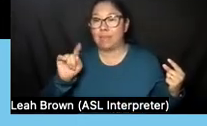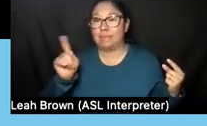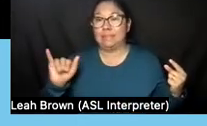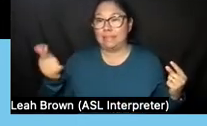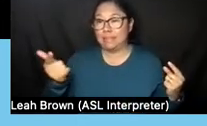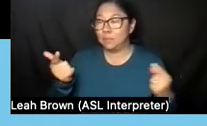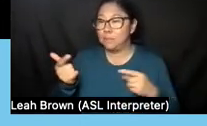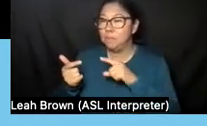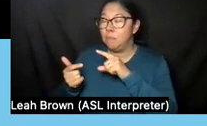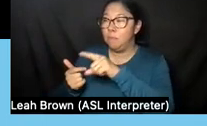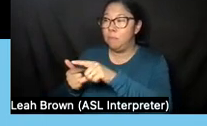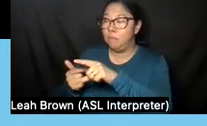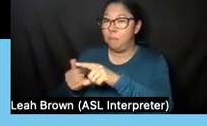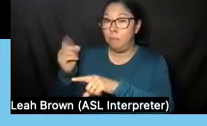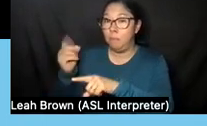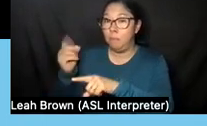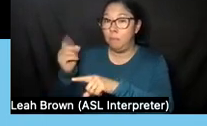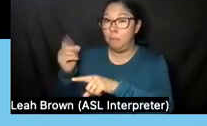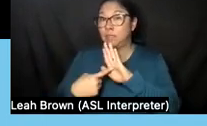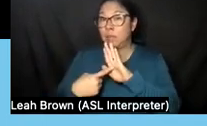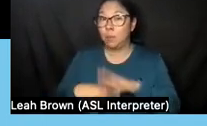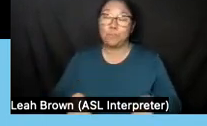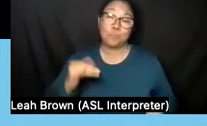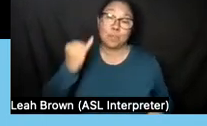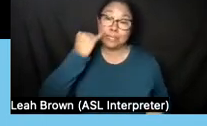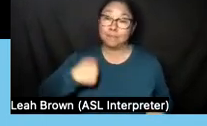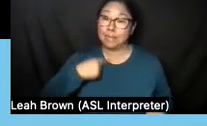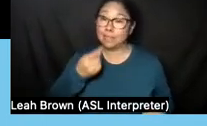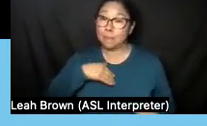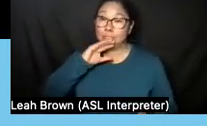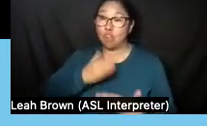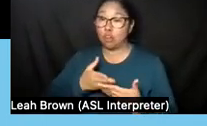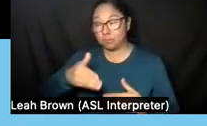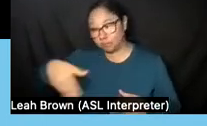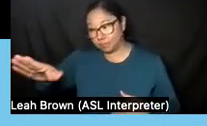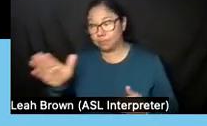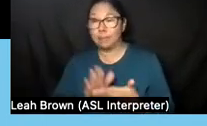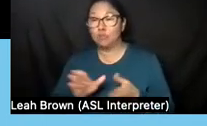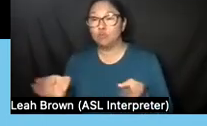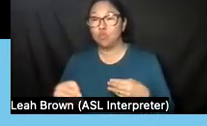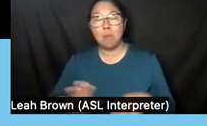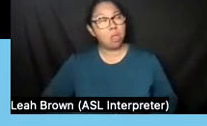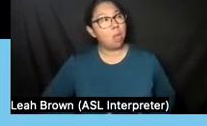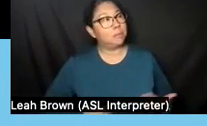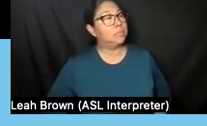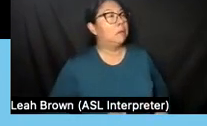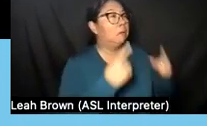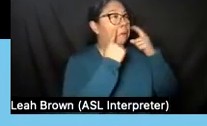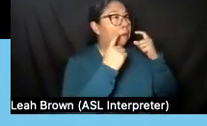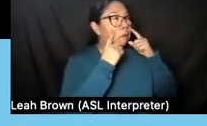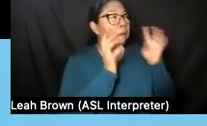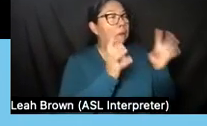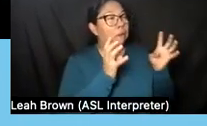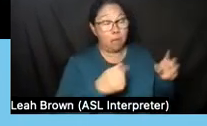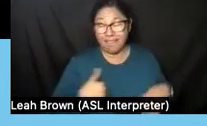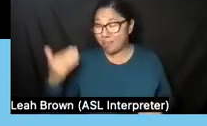So for example, if I told my daughter, hey, you need to go clean your room, and she's like super upset and crying, hey, I know you're upset, you